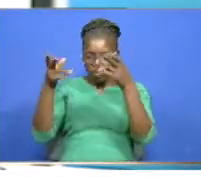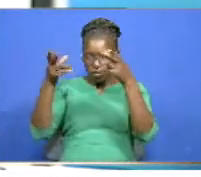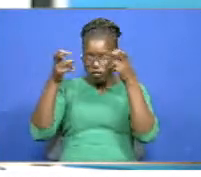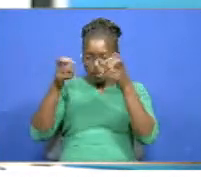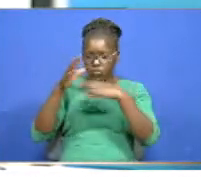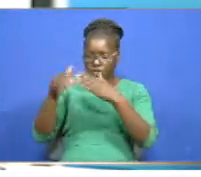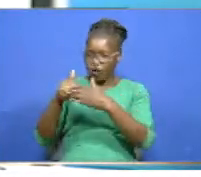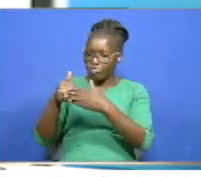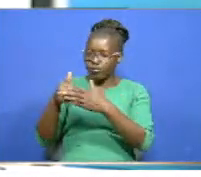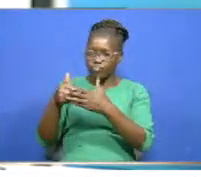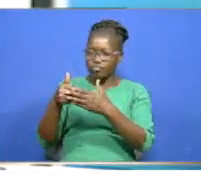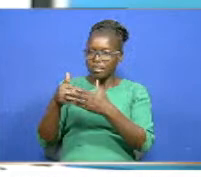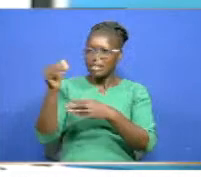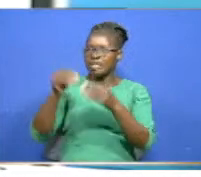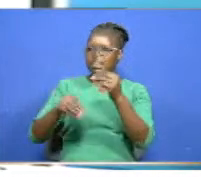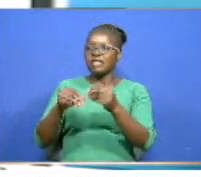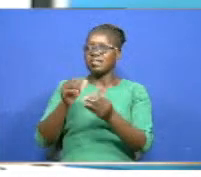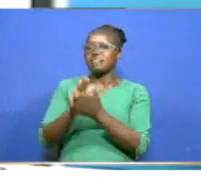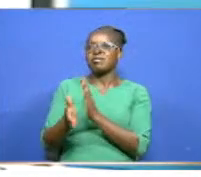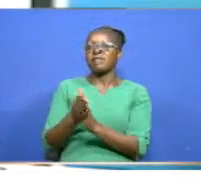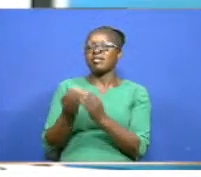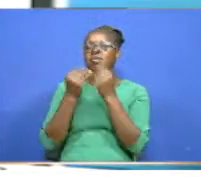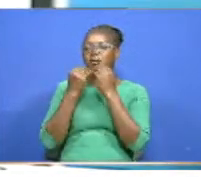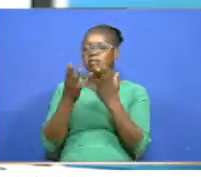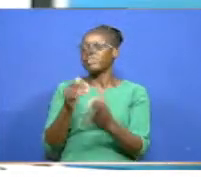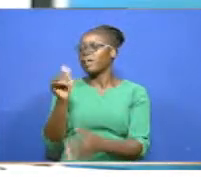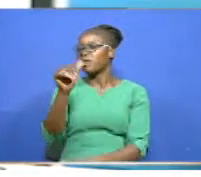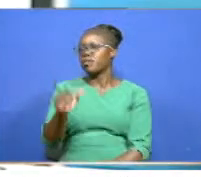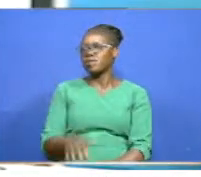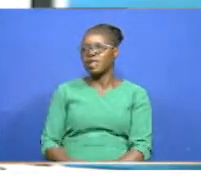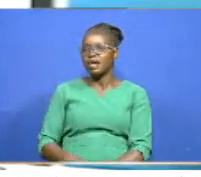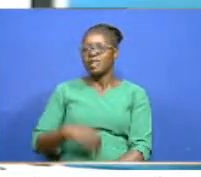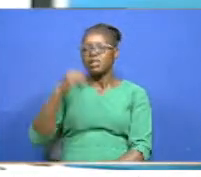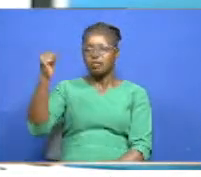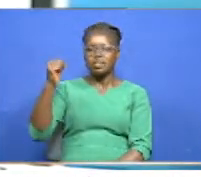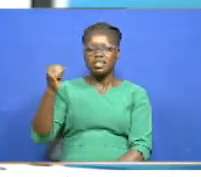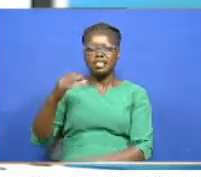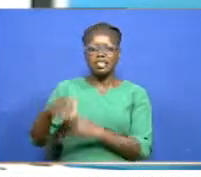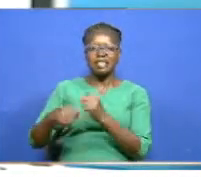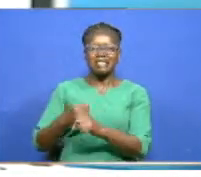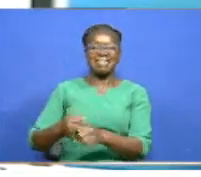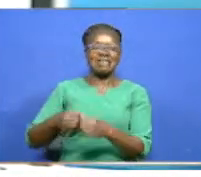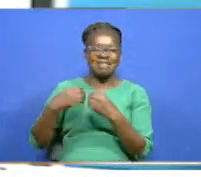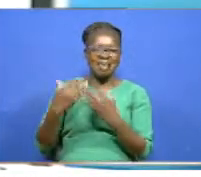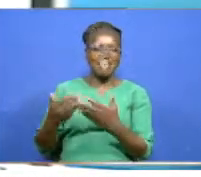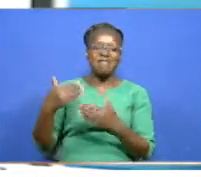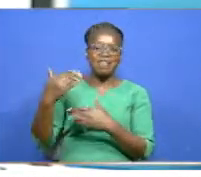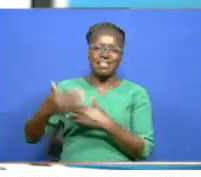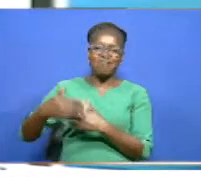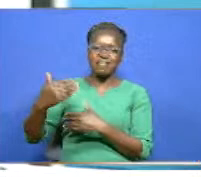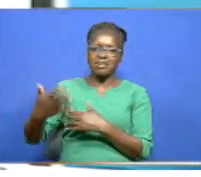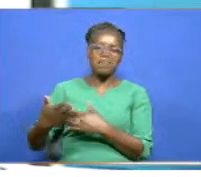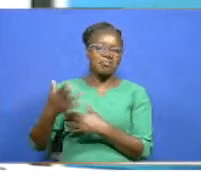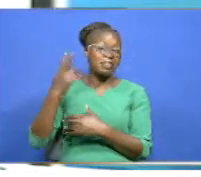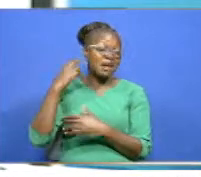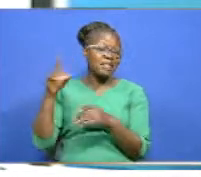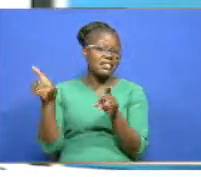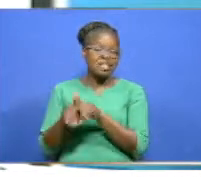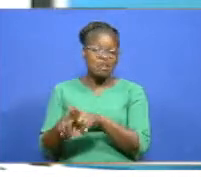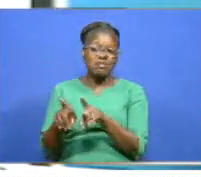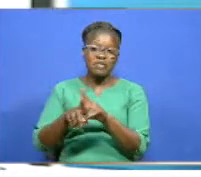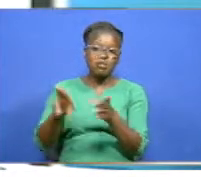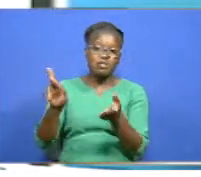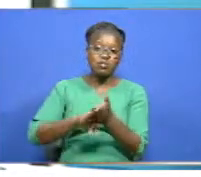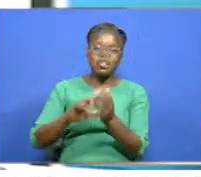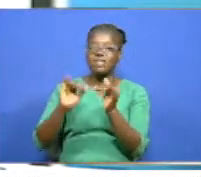sensitization of election bill and norm, I mean, that's hot air. The politicians have had that all years and every day, and it will just come into